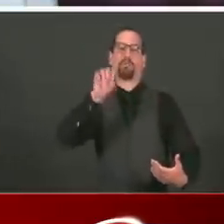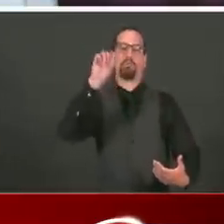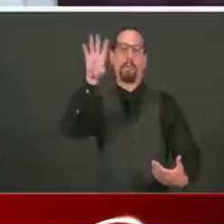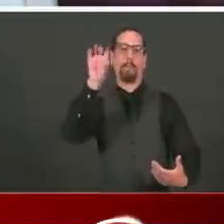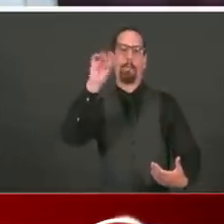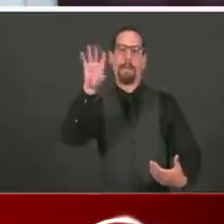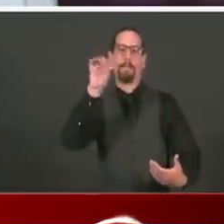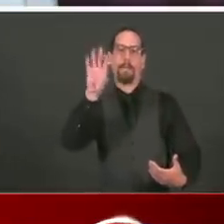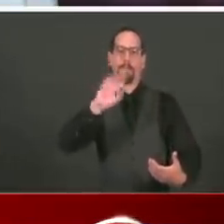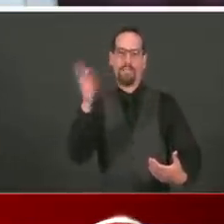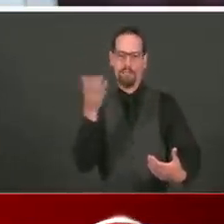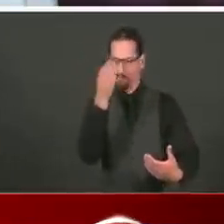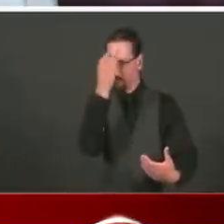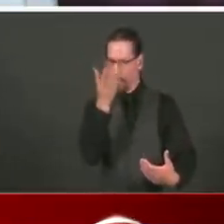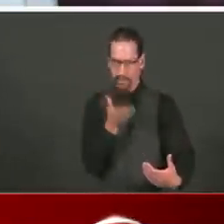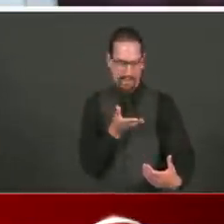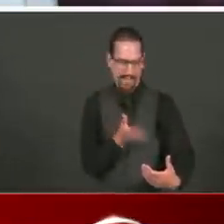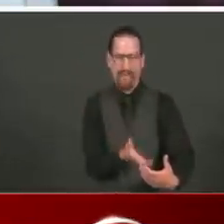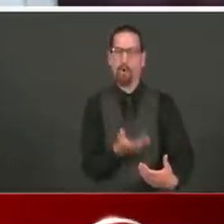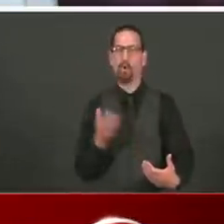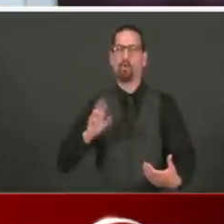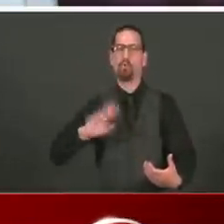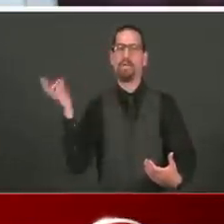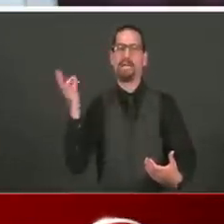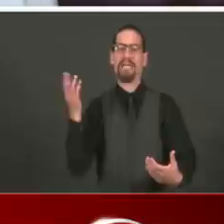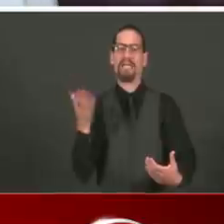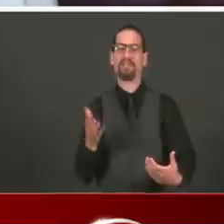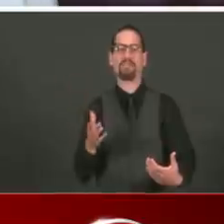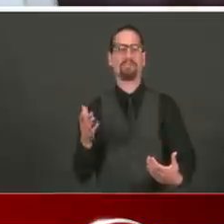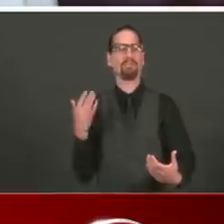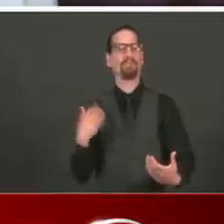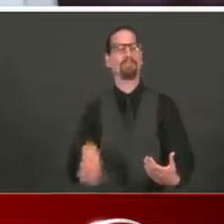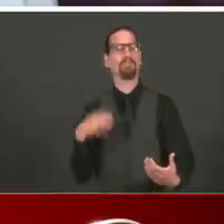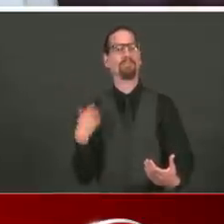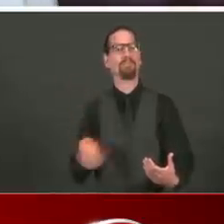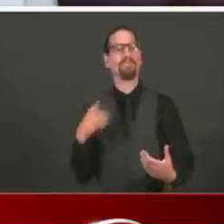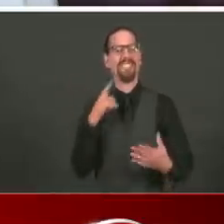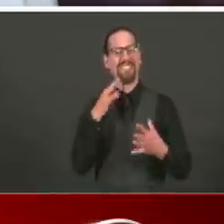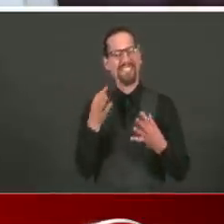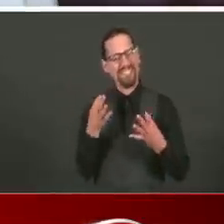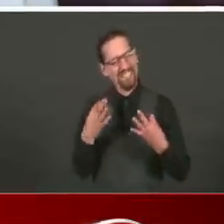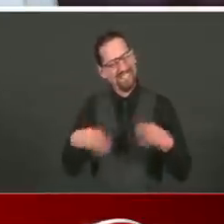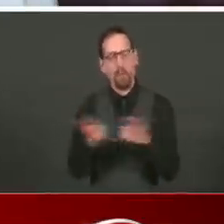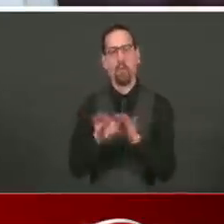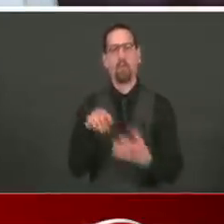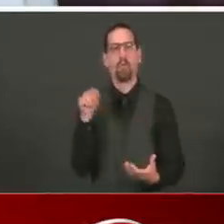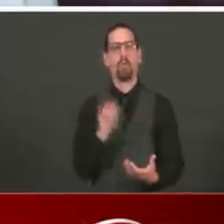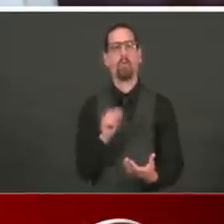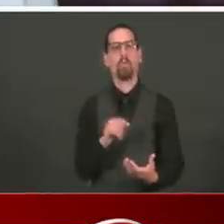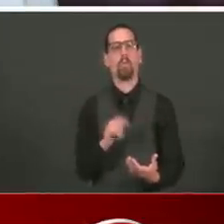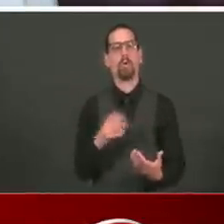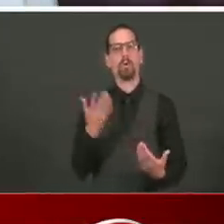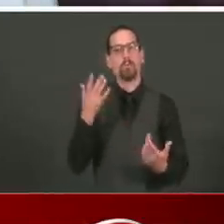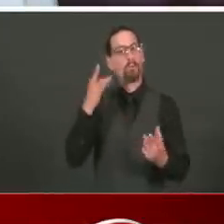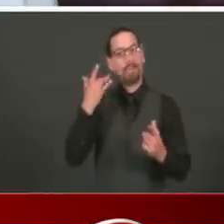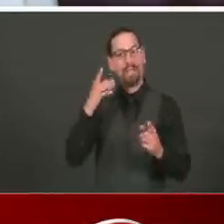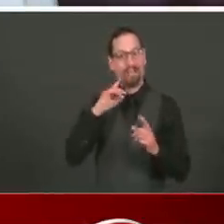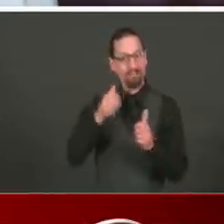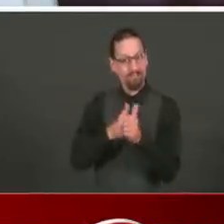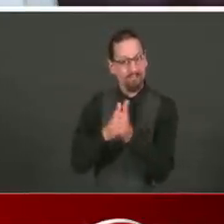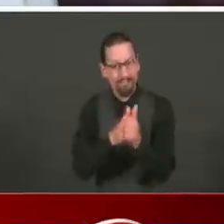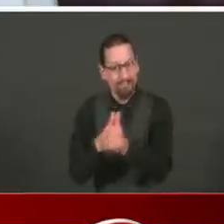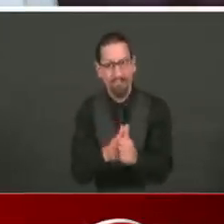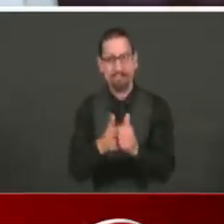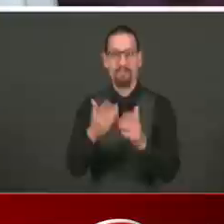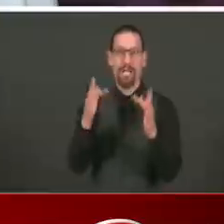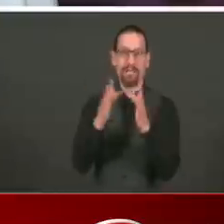for a long time. So this, I cannot emphasize enough how vital contact tracing is and is going to be, and I'm asking